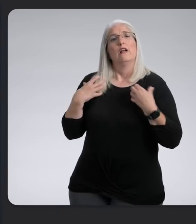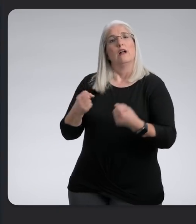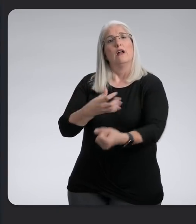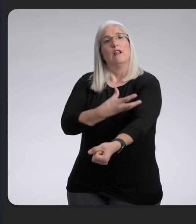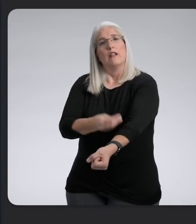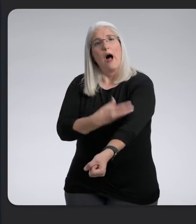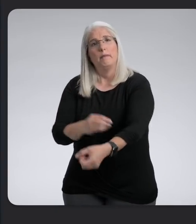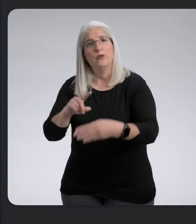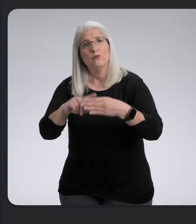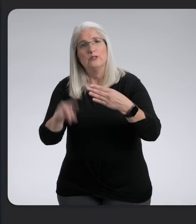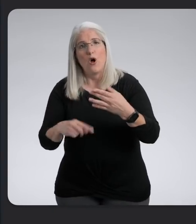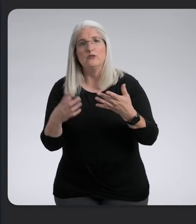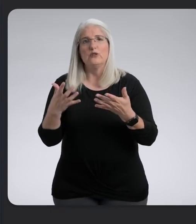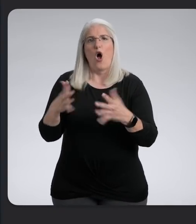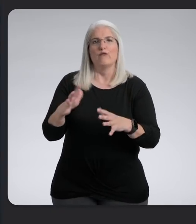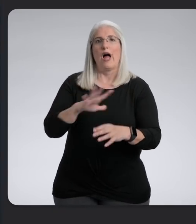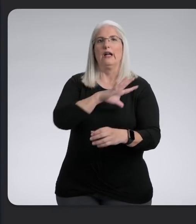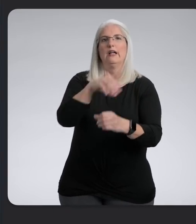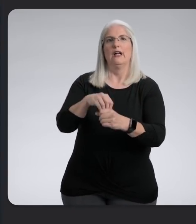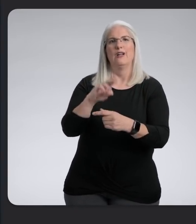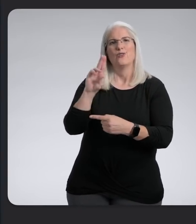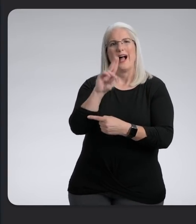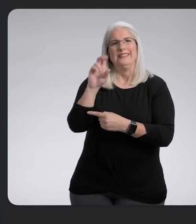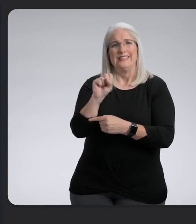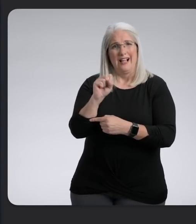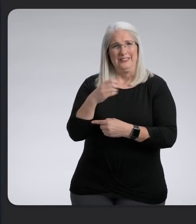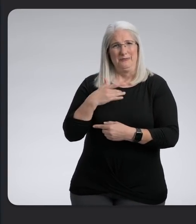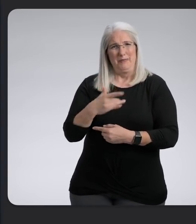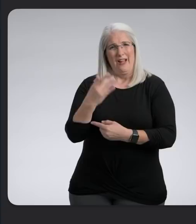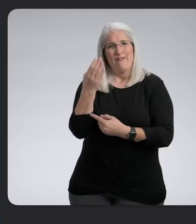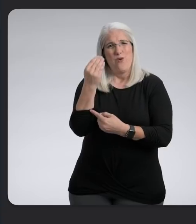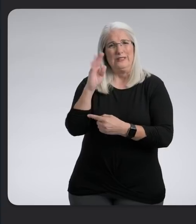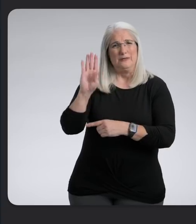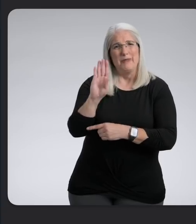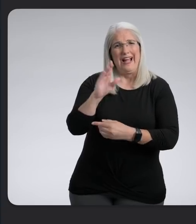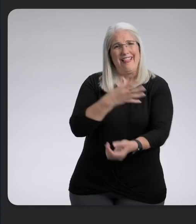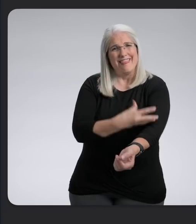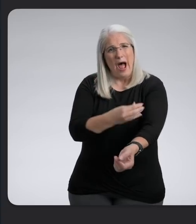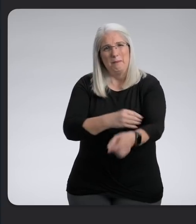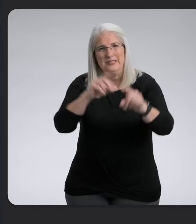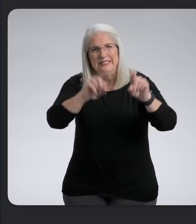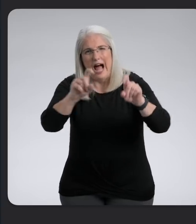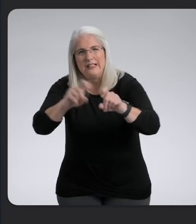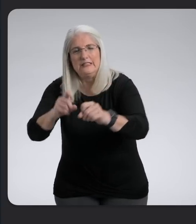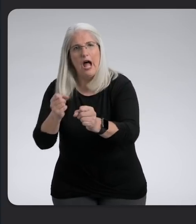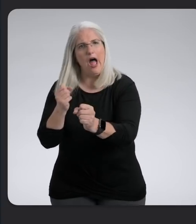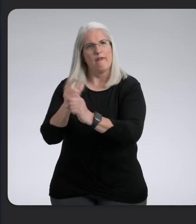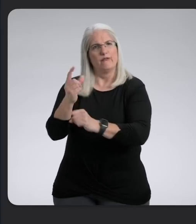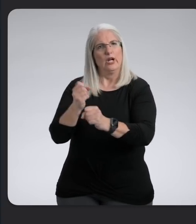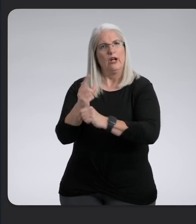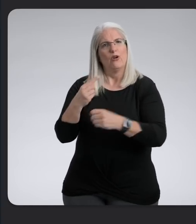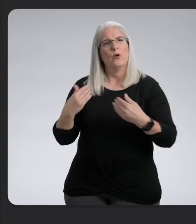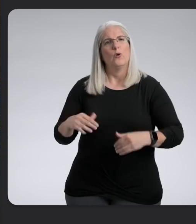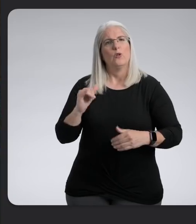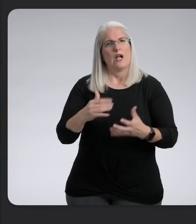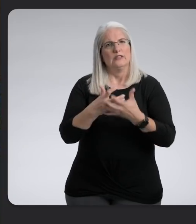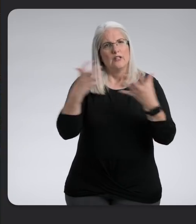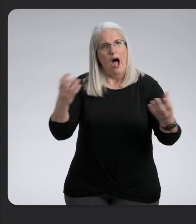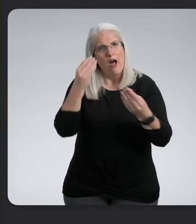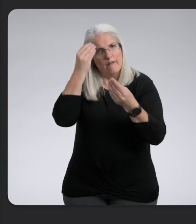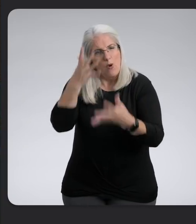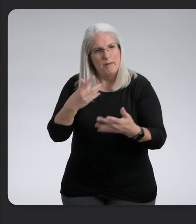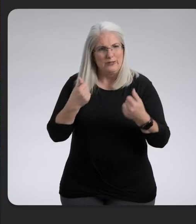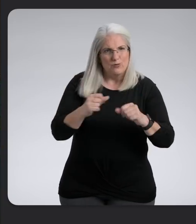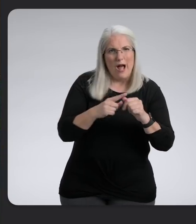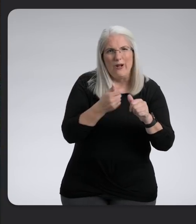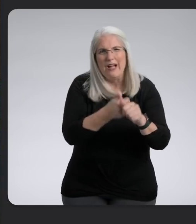alone, 14 billion clinical laboratory tests are performed each year. That is a lot of information to keep track of. When you see your